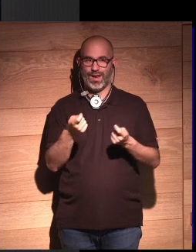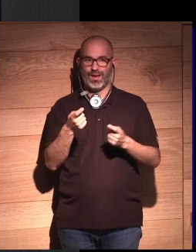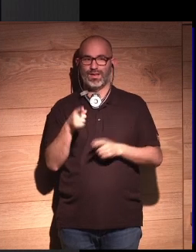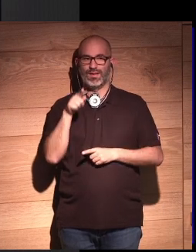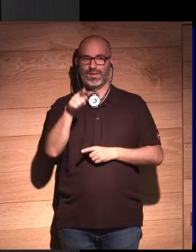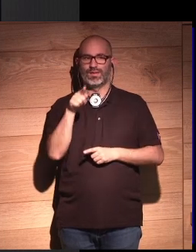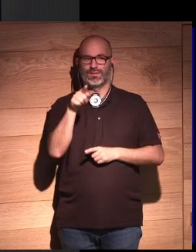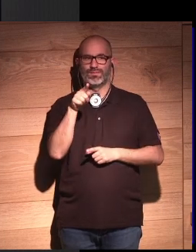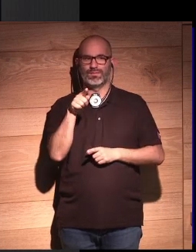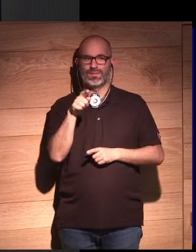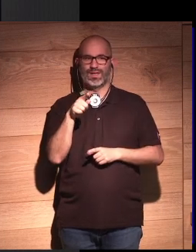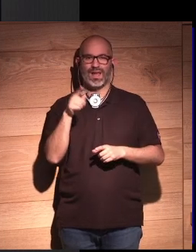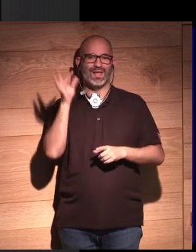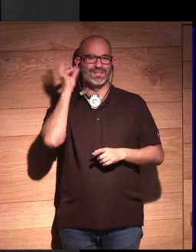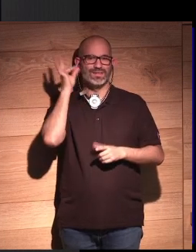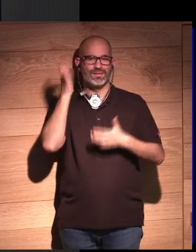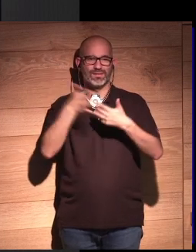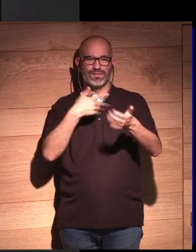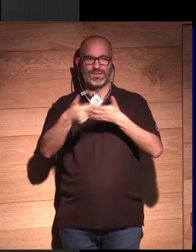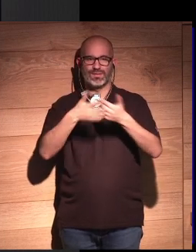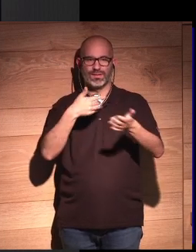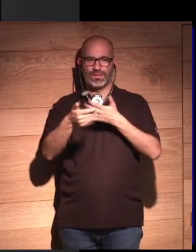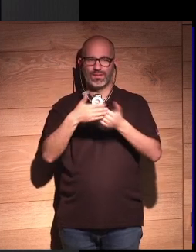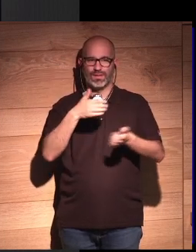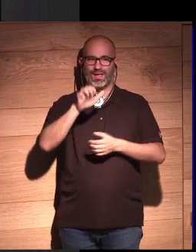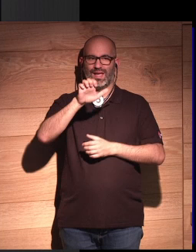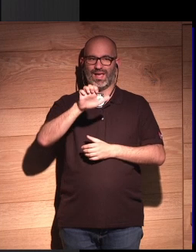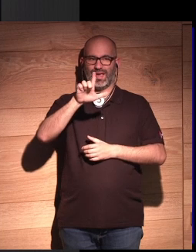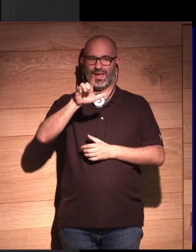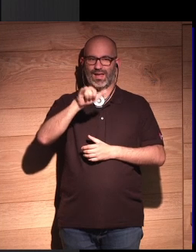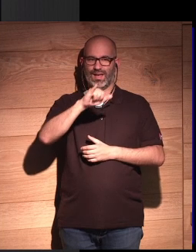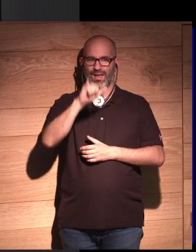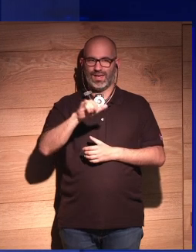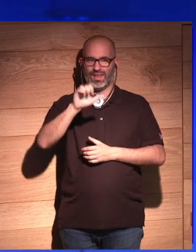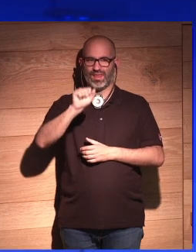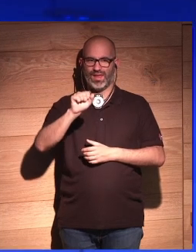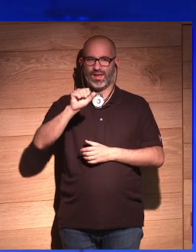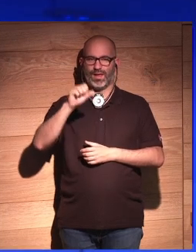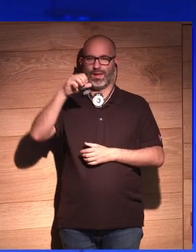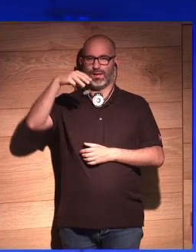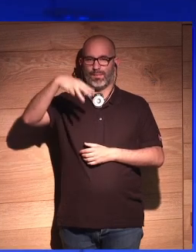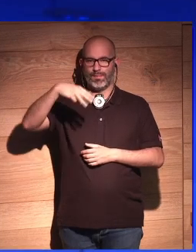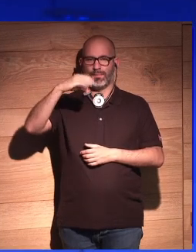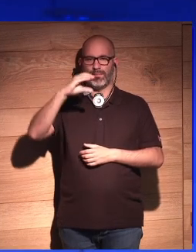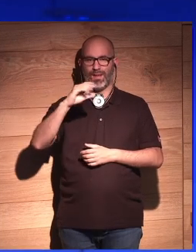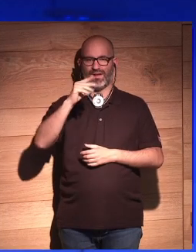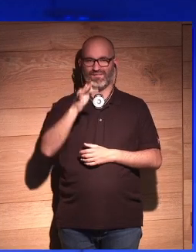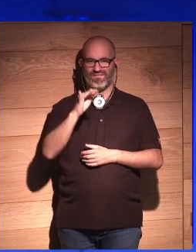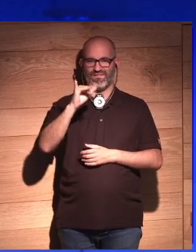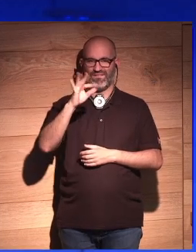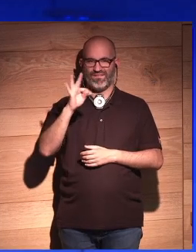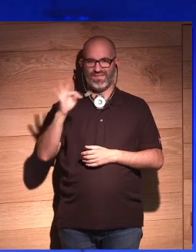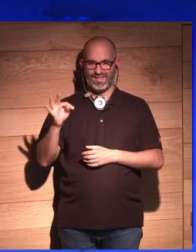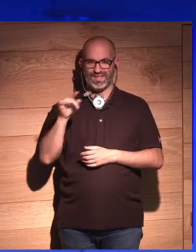Eliza McNitt. And this is an absolutely remarkable piece. It won Venice, and it made